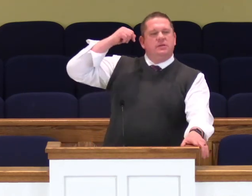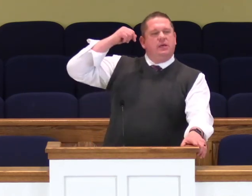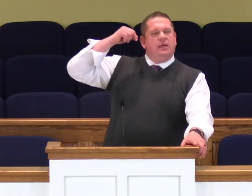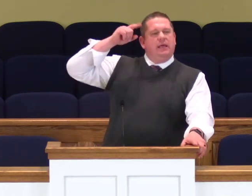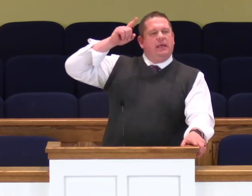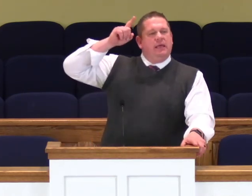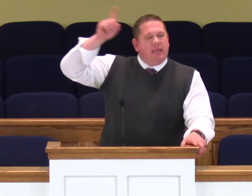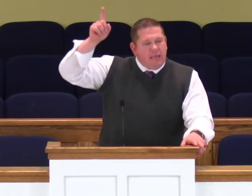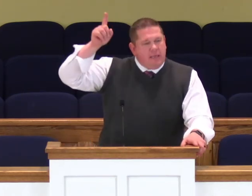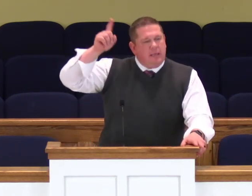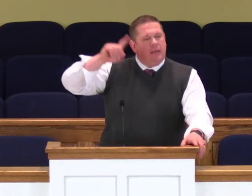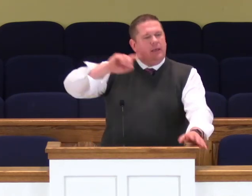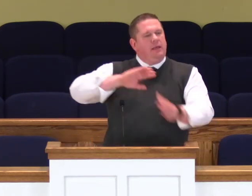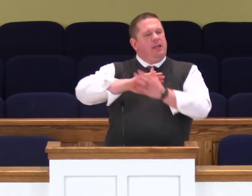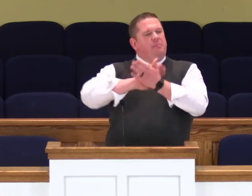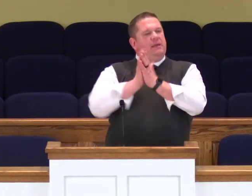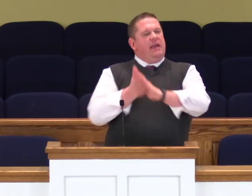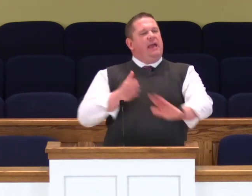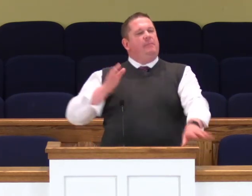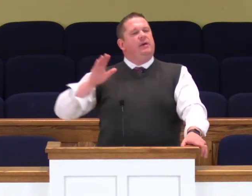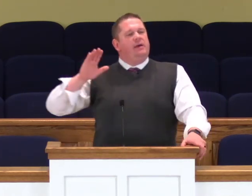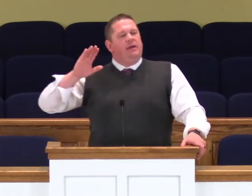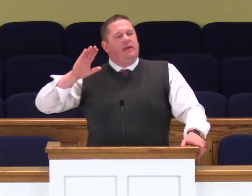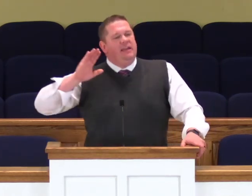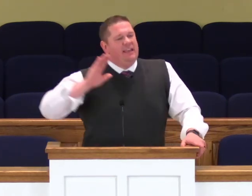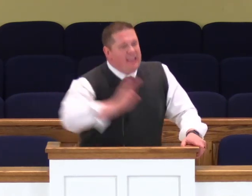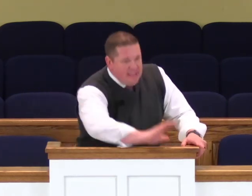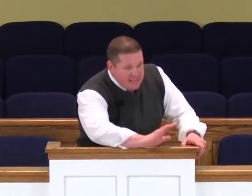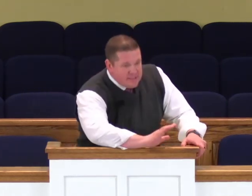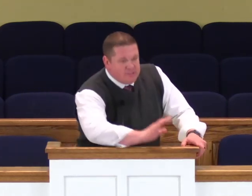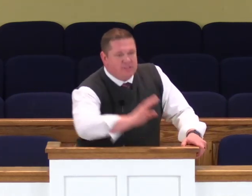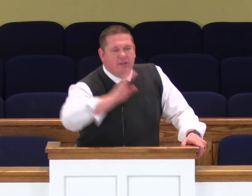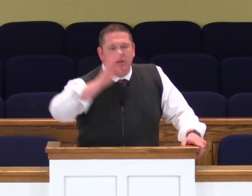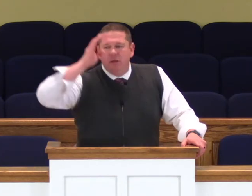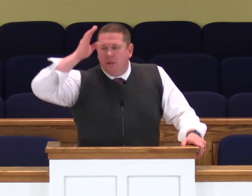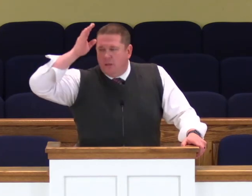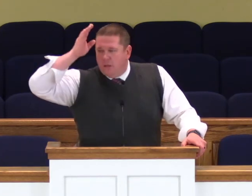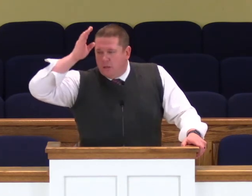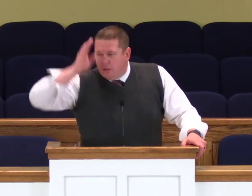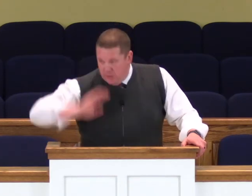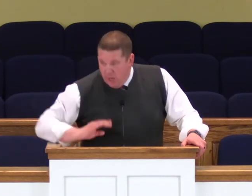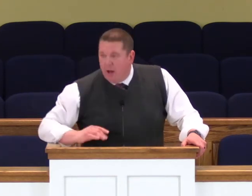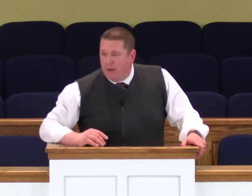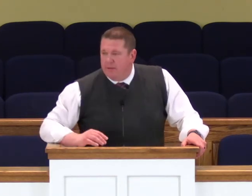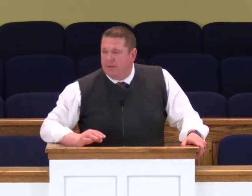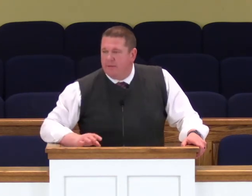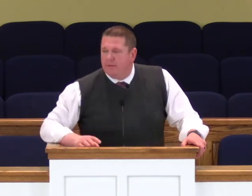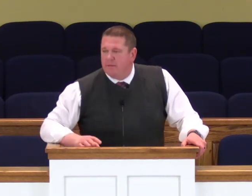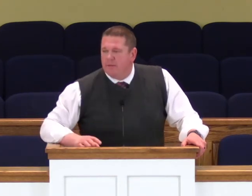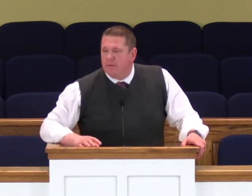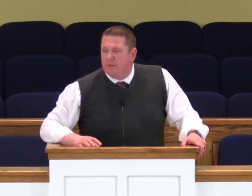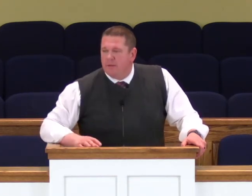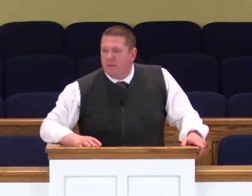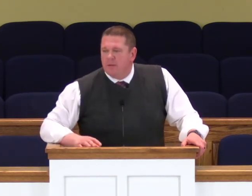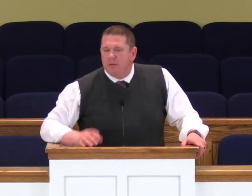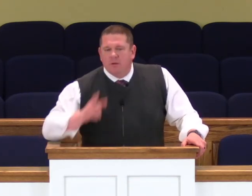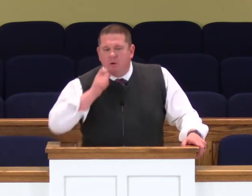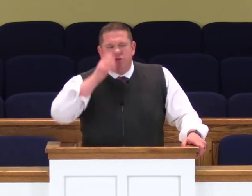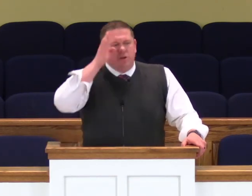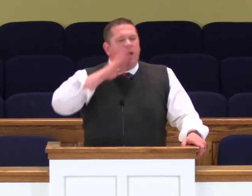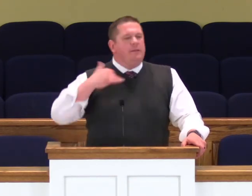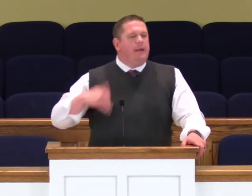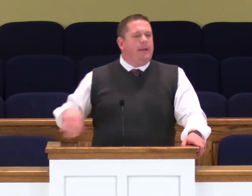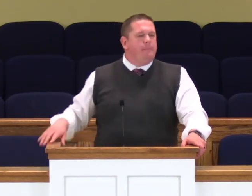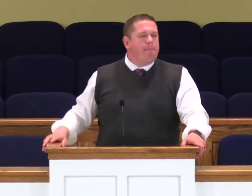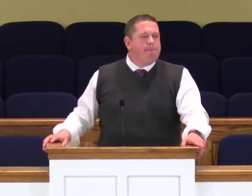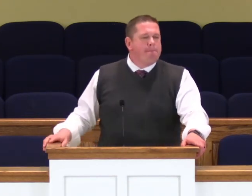because he became his God. Who's